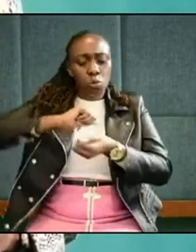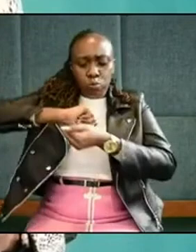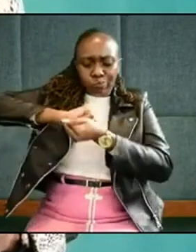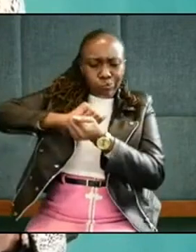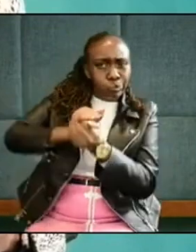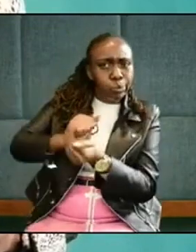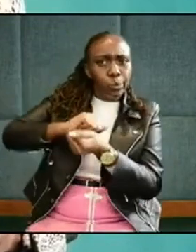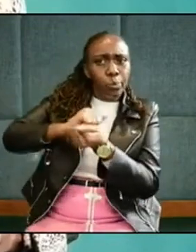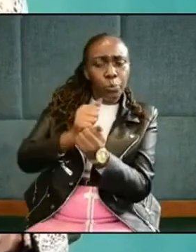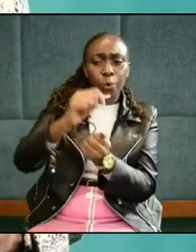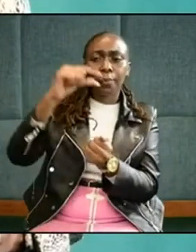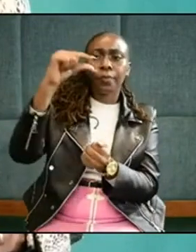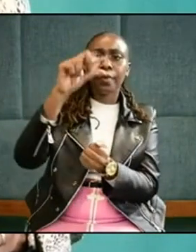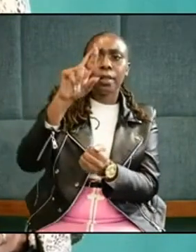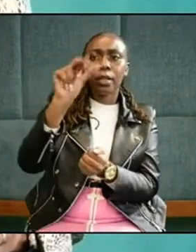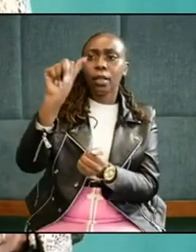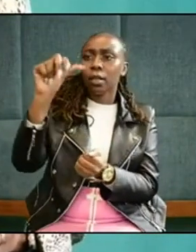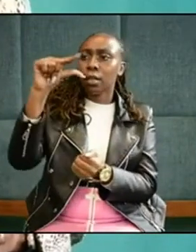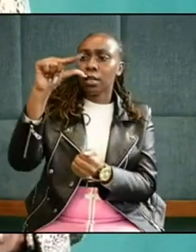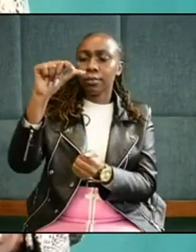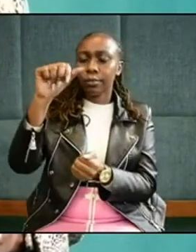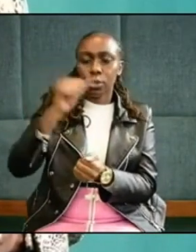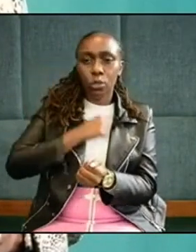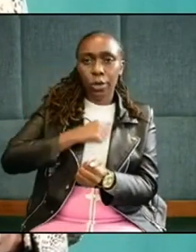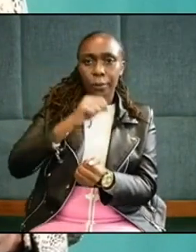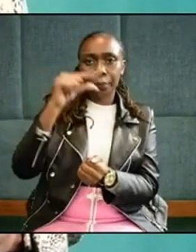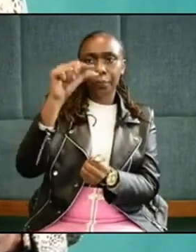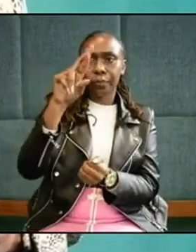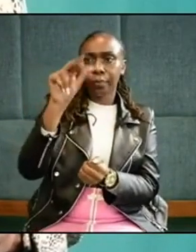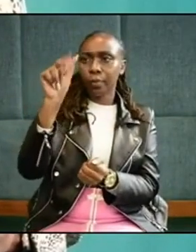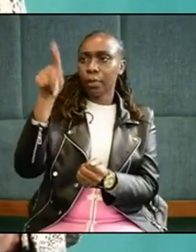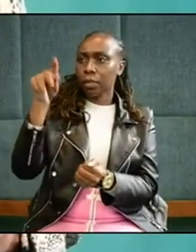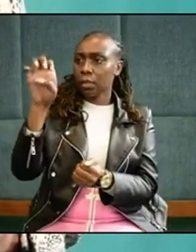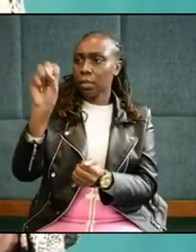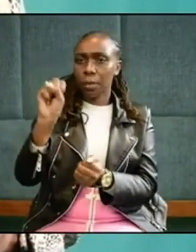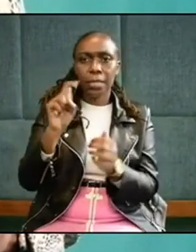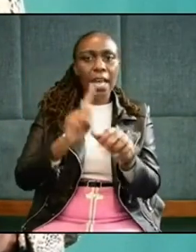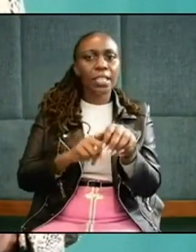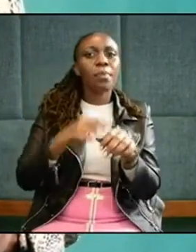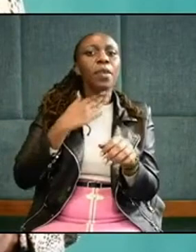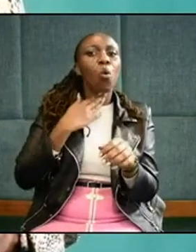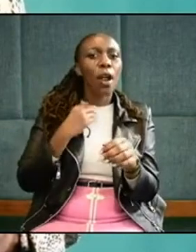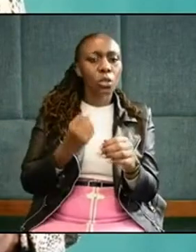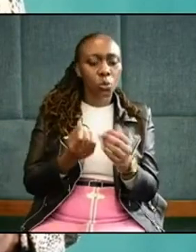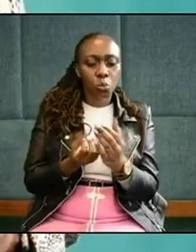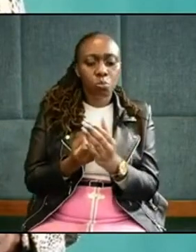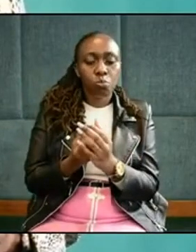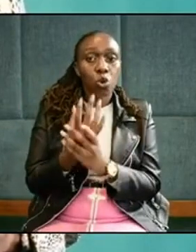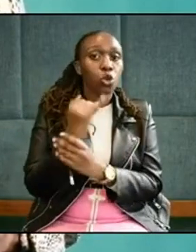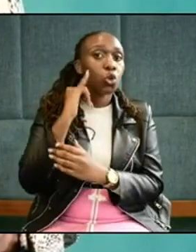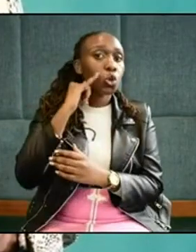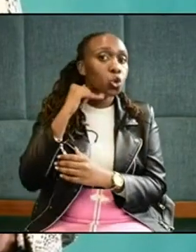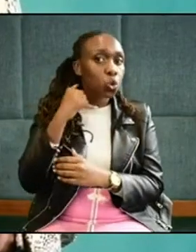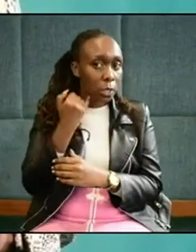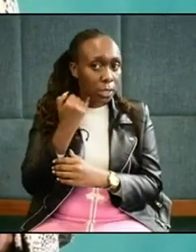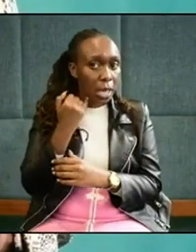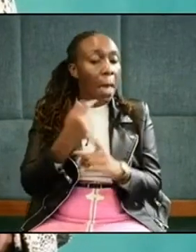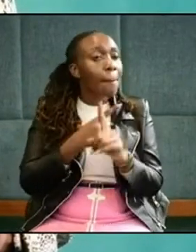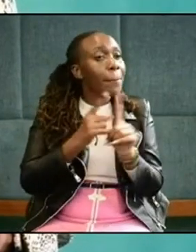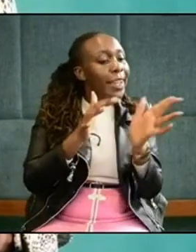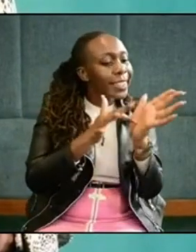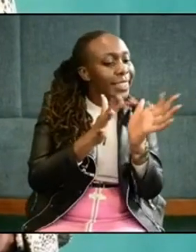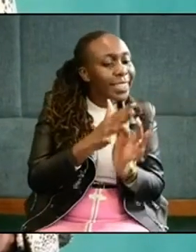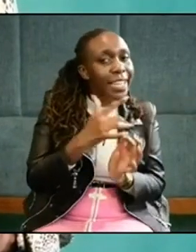juice. And sometimes life can press you and you think Jesus does not care. But the good thing is that Christ